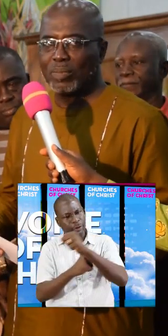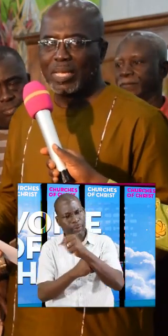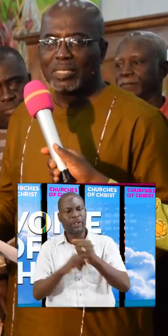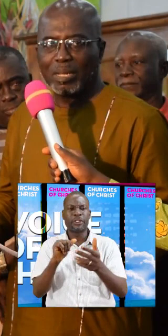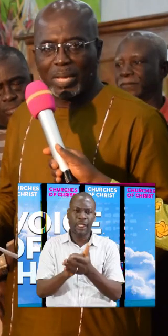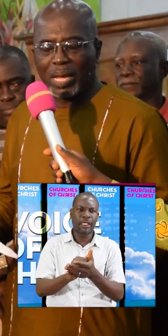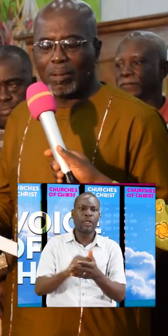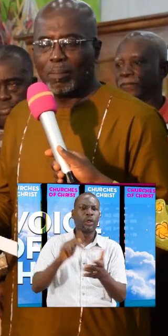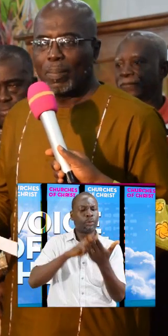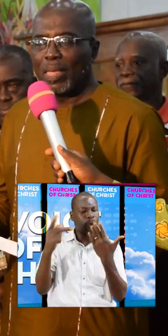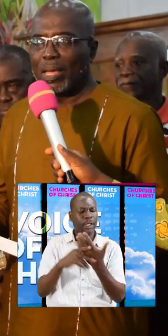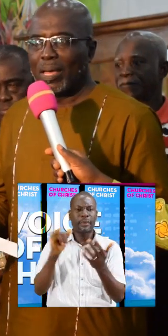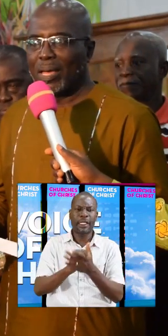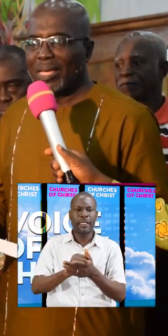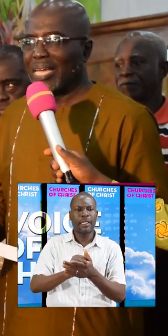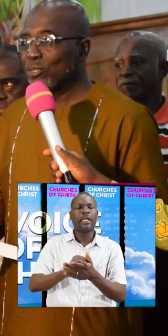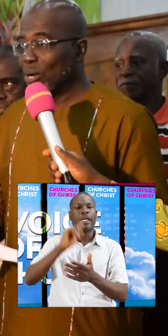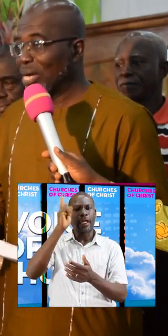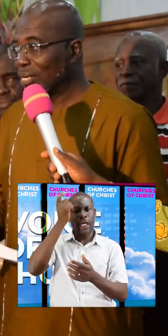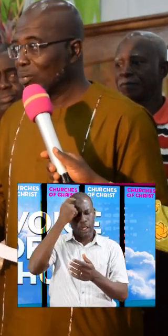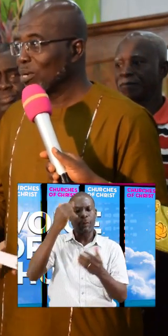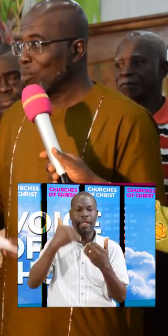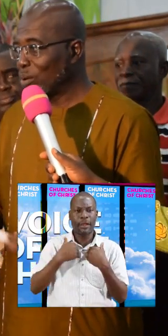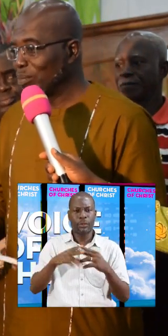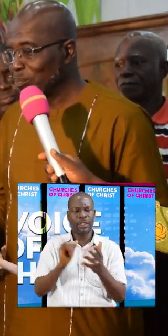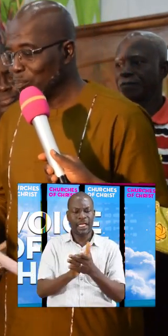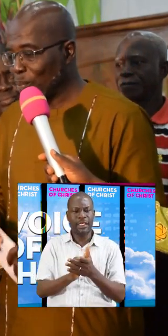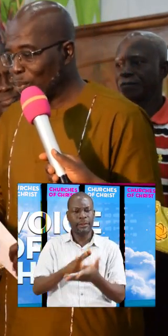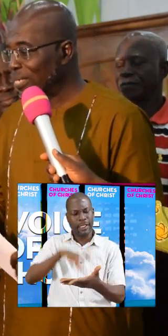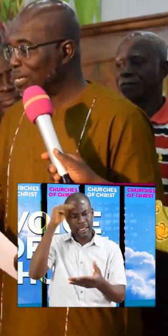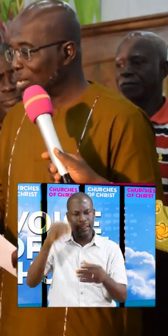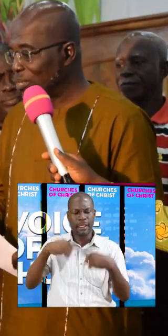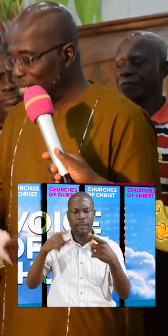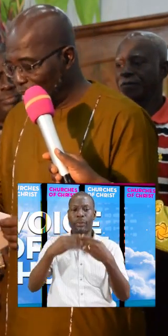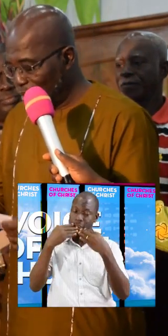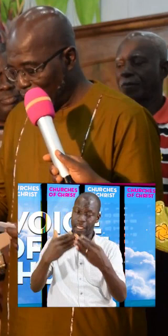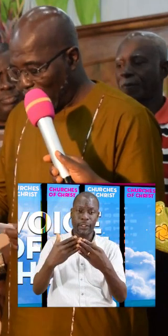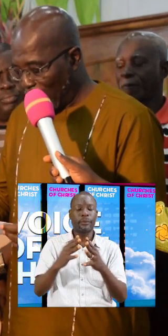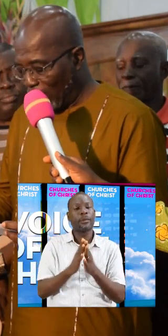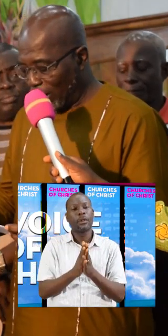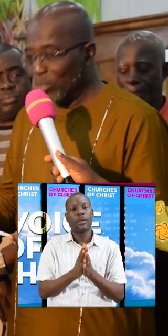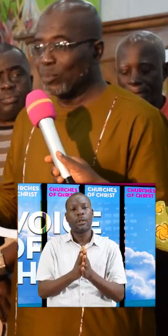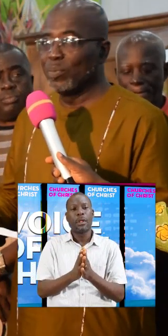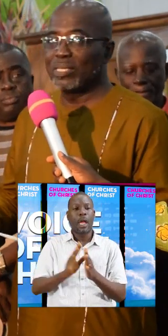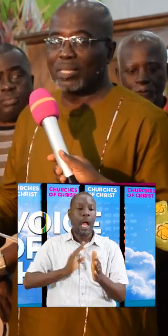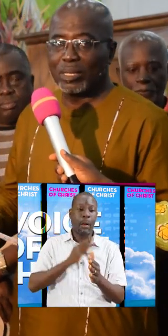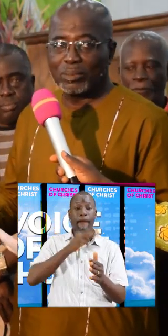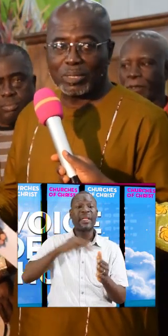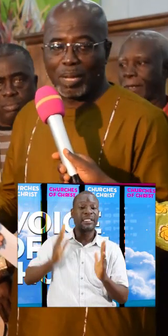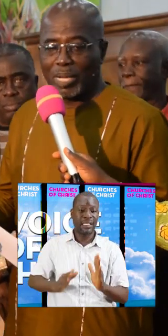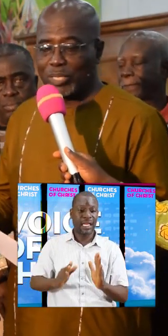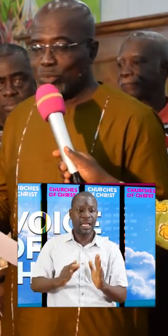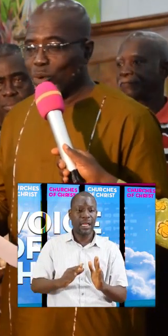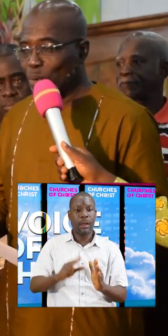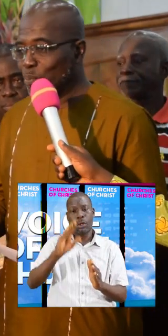grow. Say Nebeya, in addition, Ghana, no, a bequem, Papa, Edamas, Mijina, Honorable Minister,